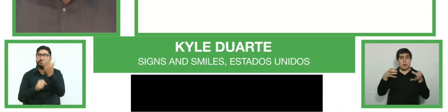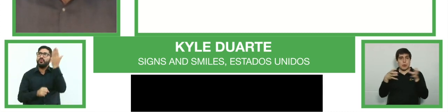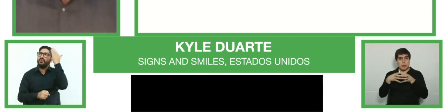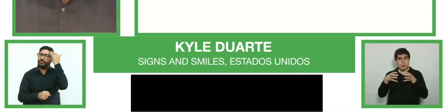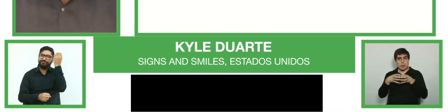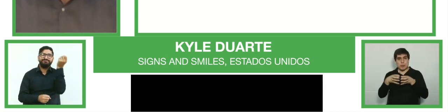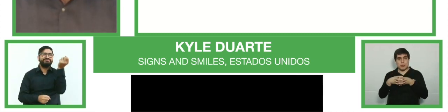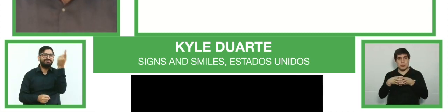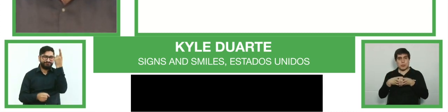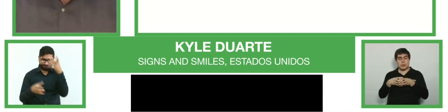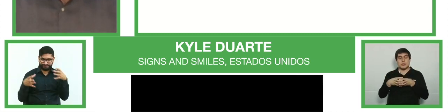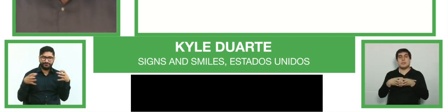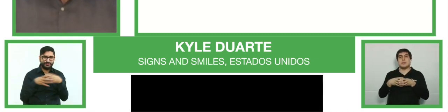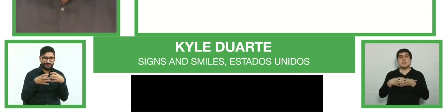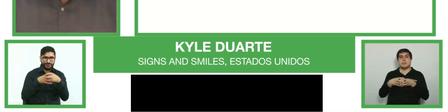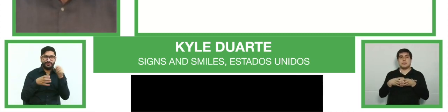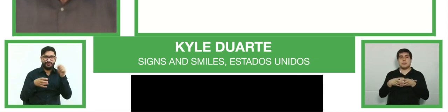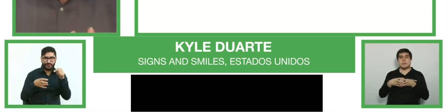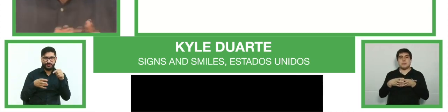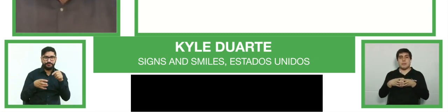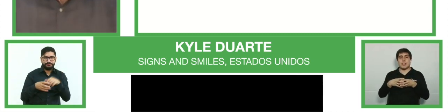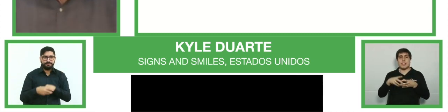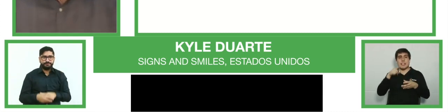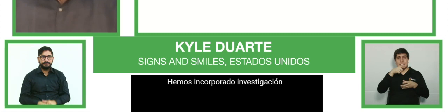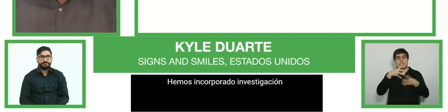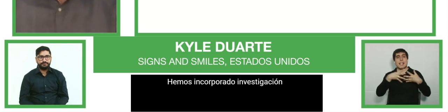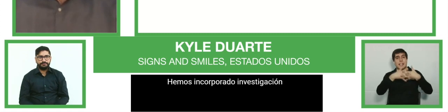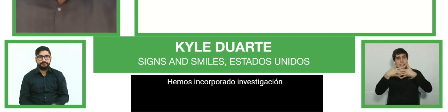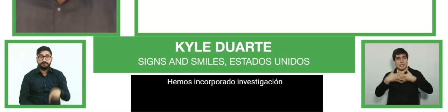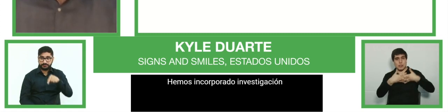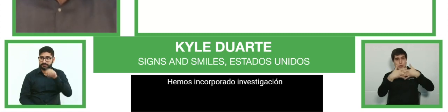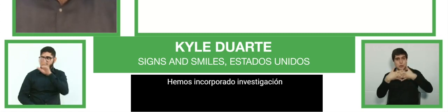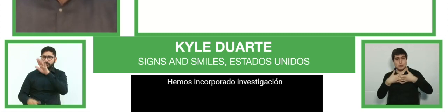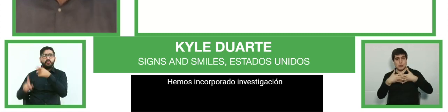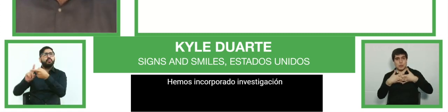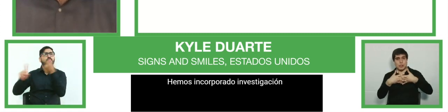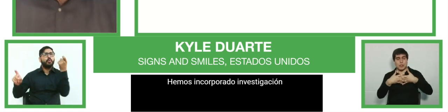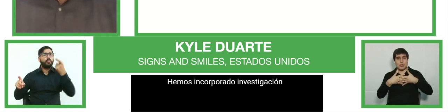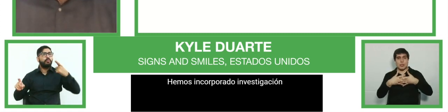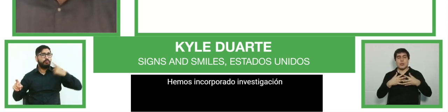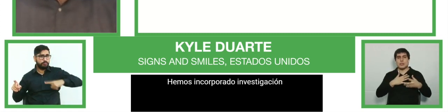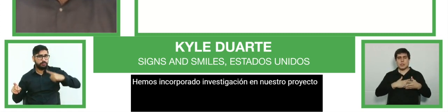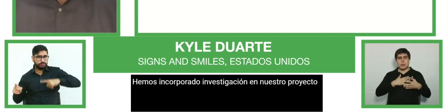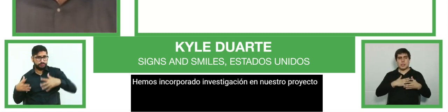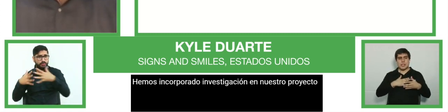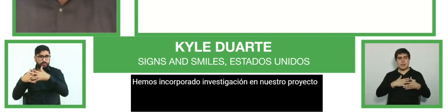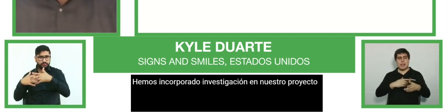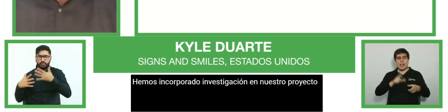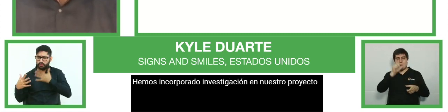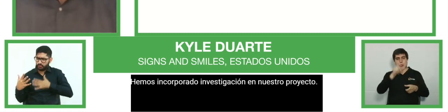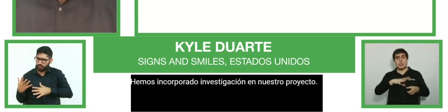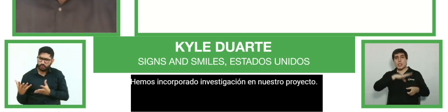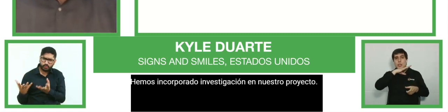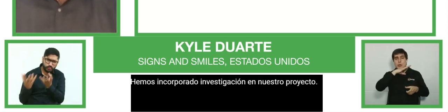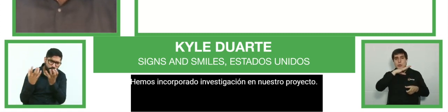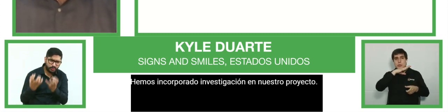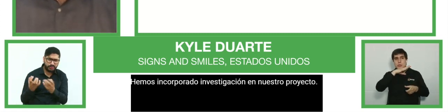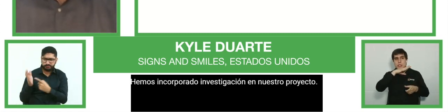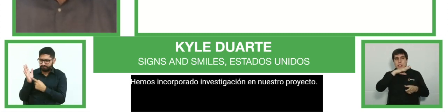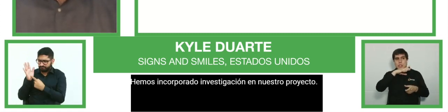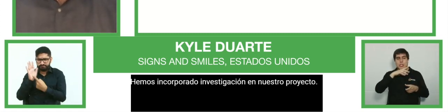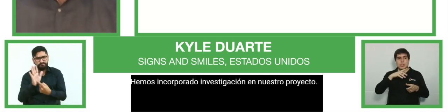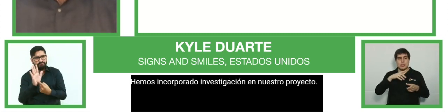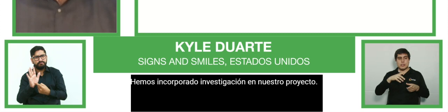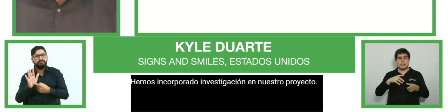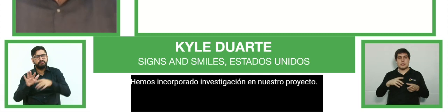the users of our project with resources that are local to them, not simply say that our